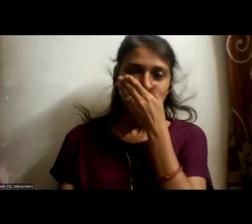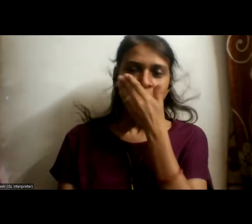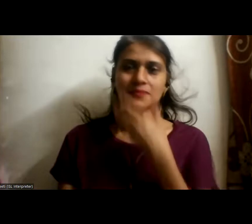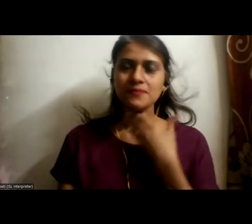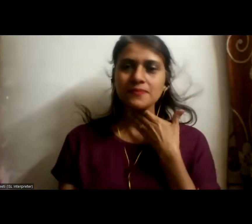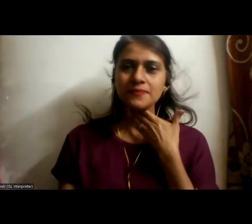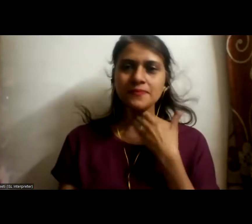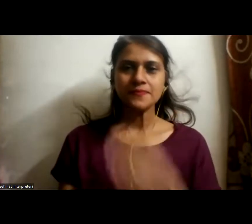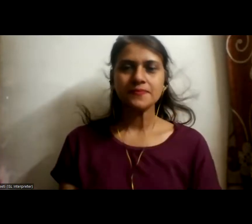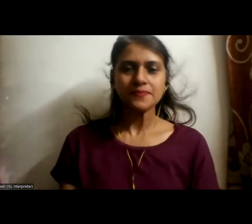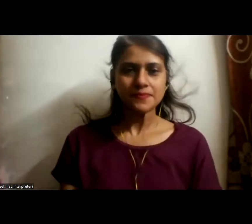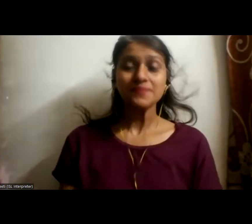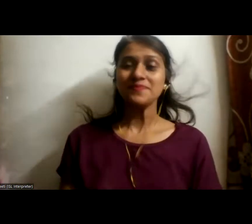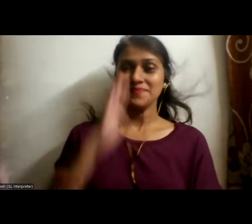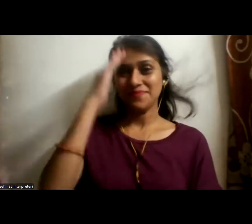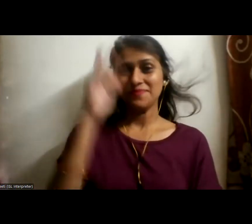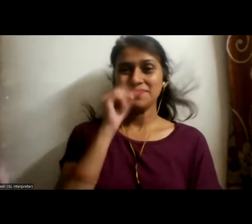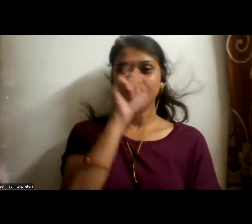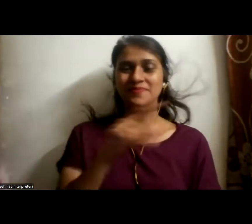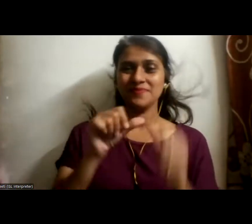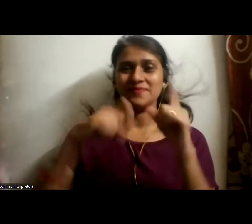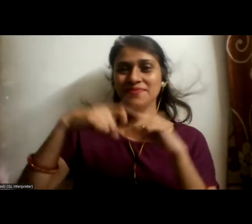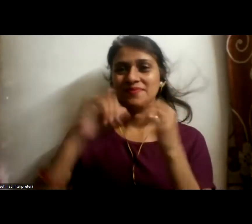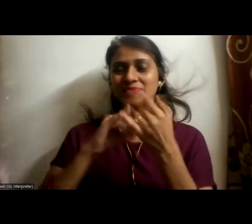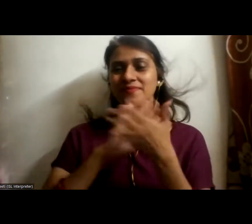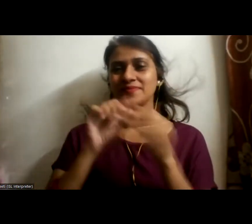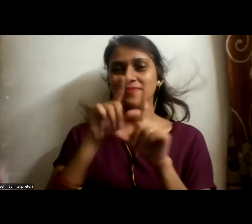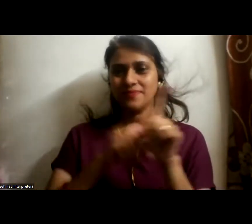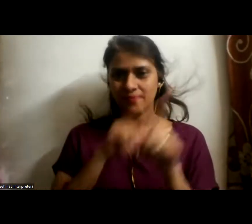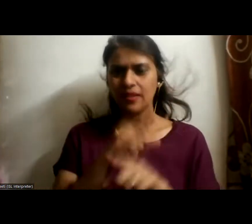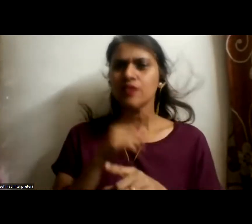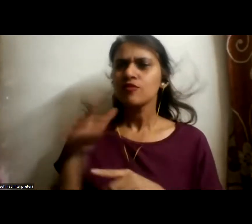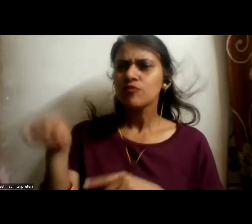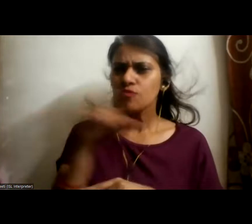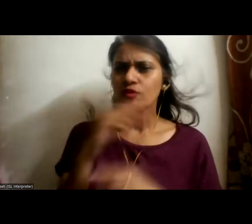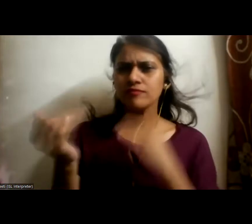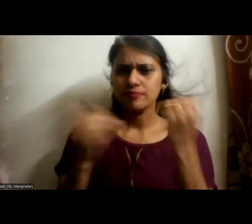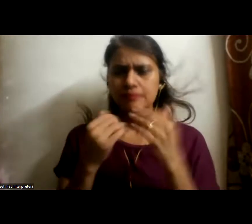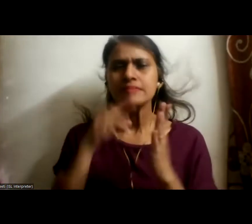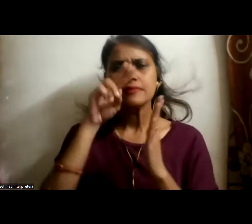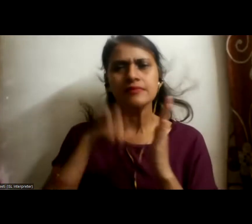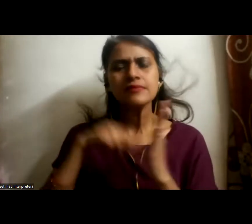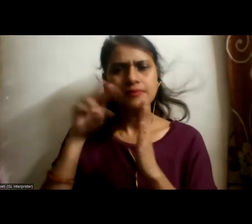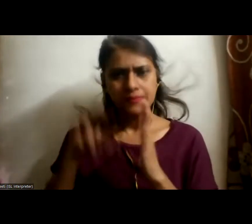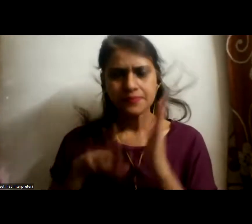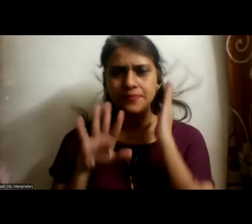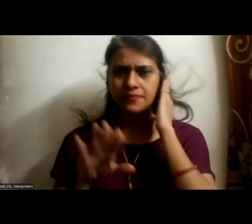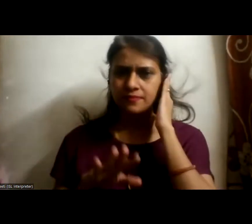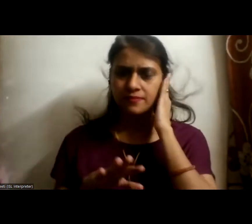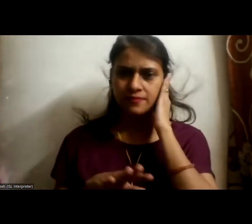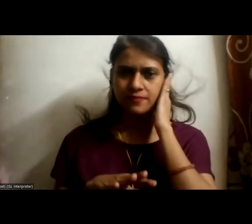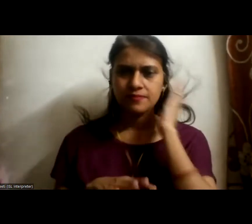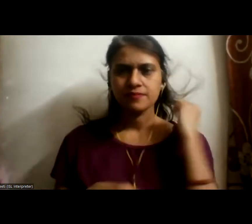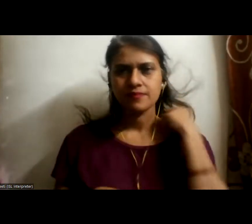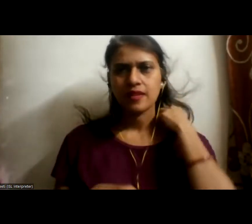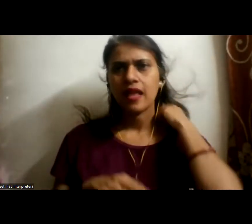hi everyone, Akshay this side, and Siji has shared a few of your concerns with me. So I'll just, is Nilaksh here?